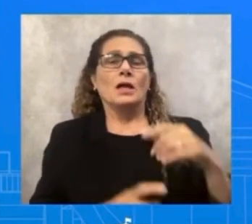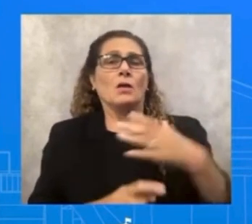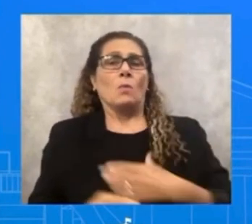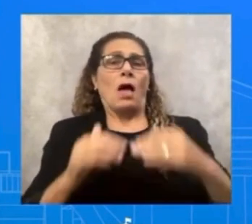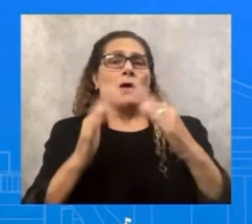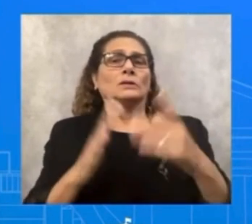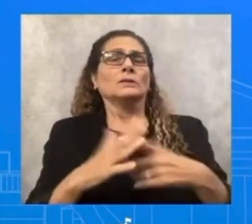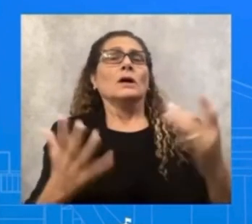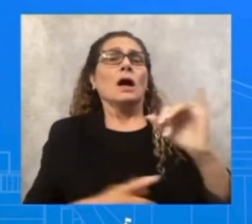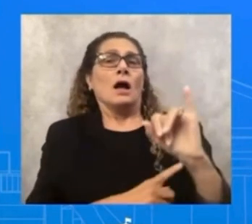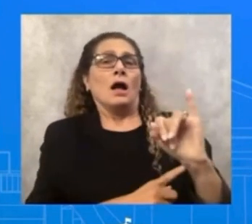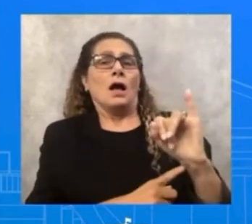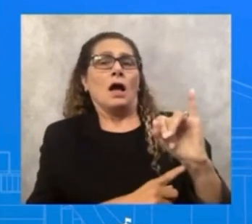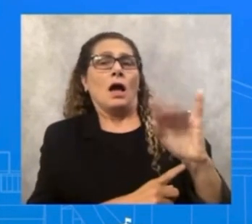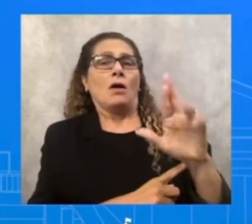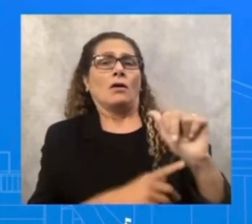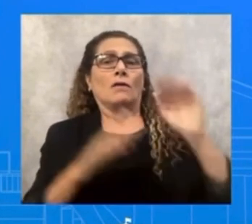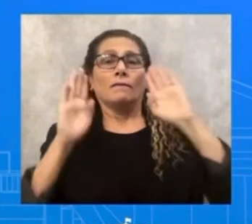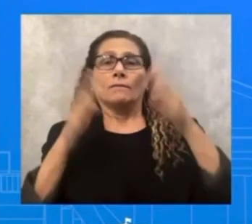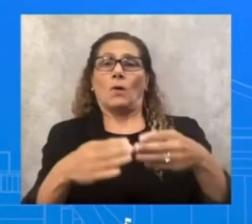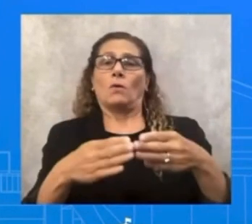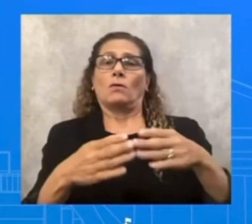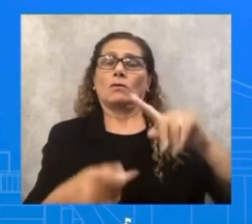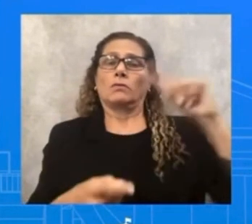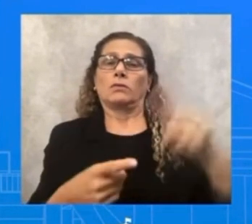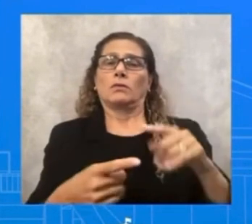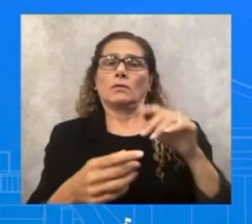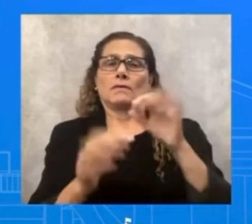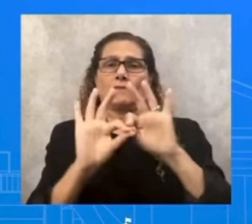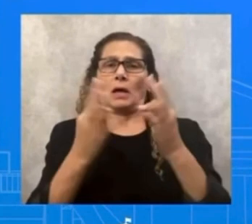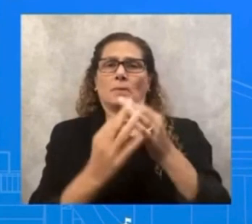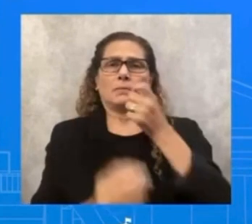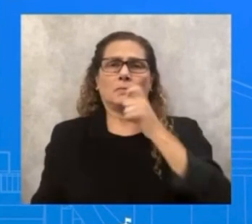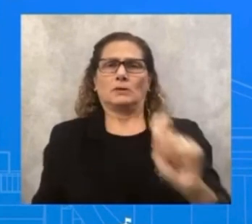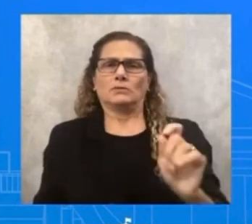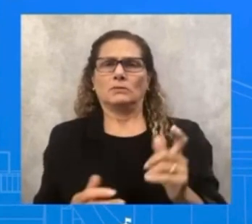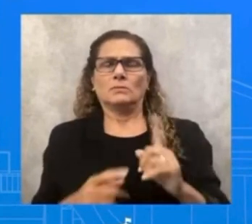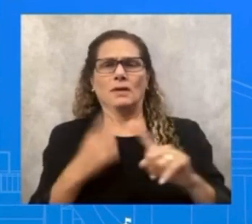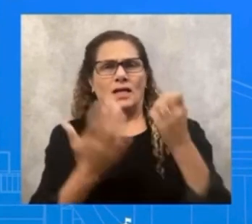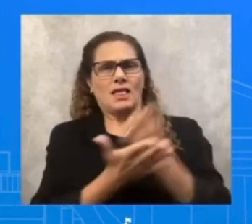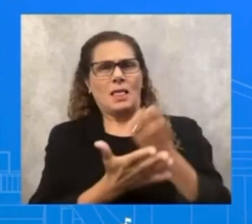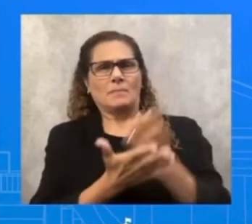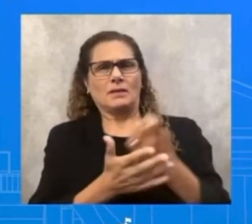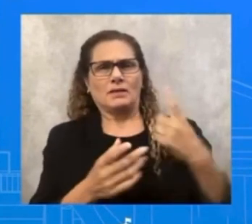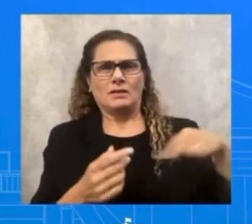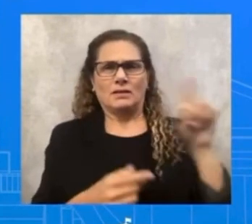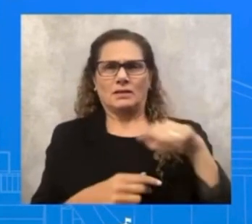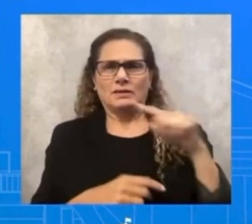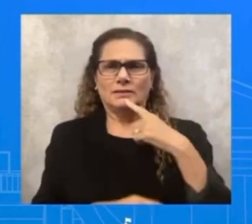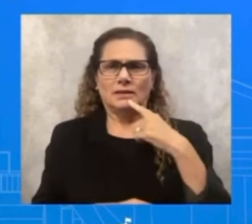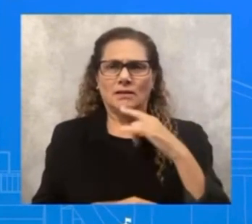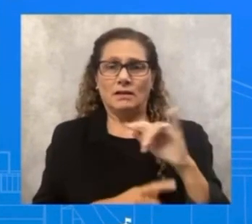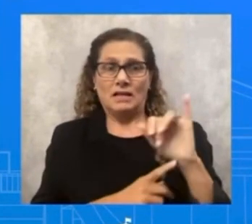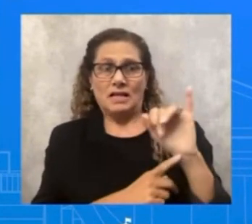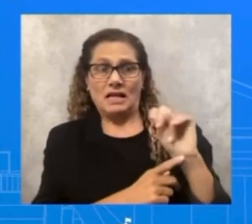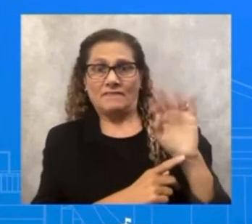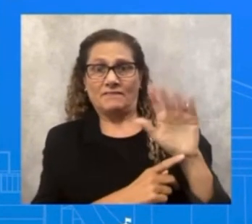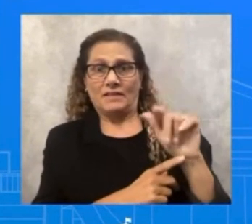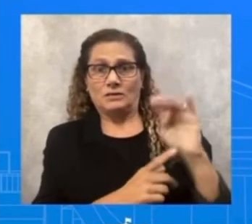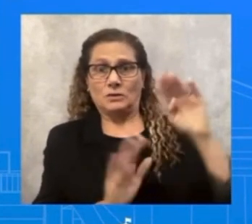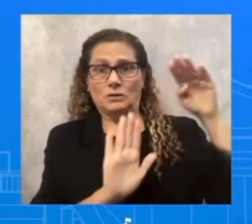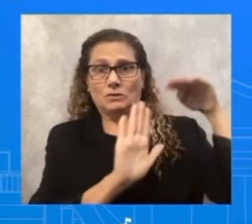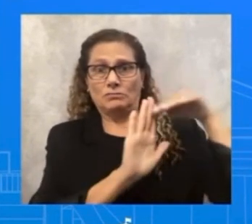for families. A number of economists concluded that the inflation that has come down was not a direct result of the